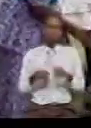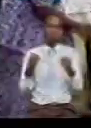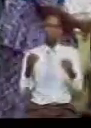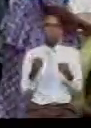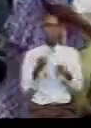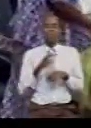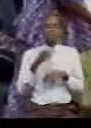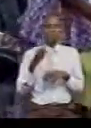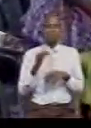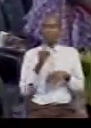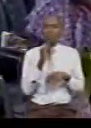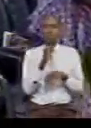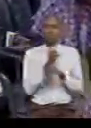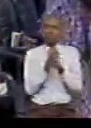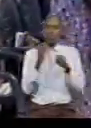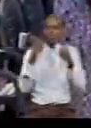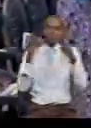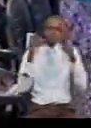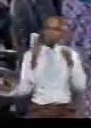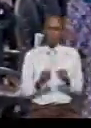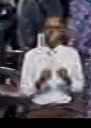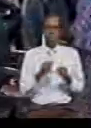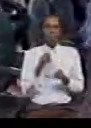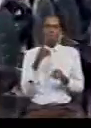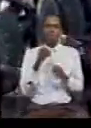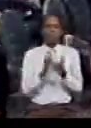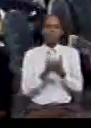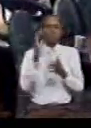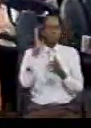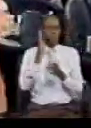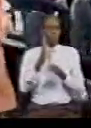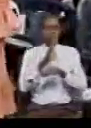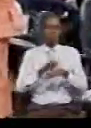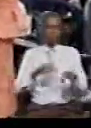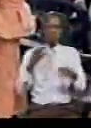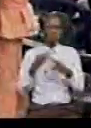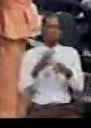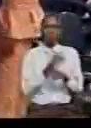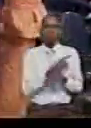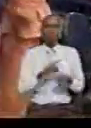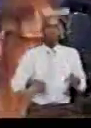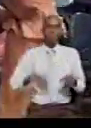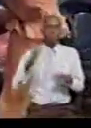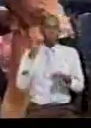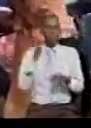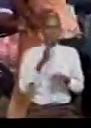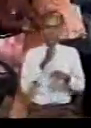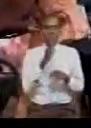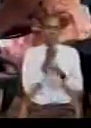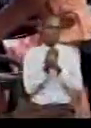power. Whosoever shall call on the name of the Lord shall be saved.